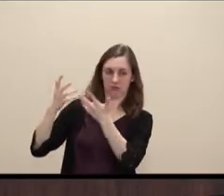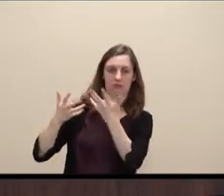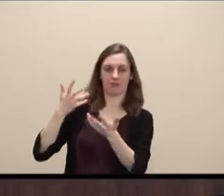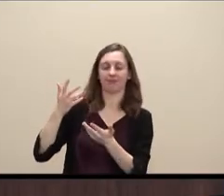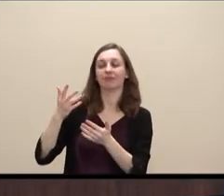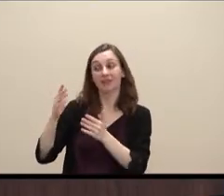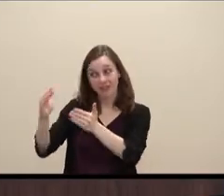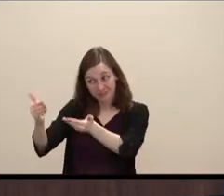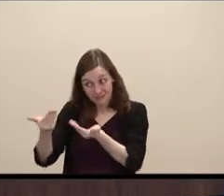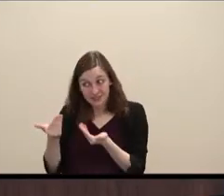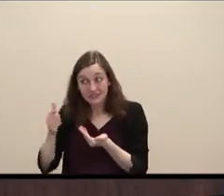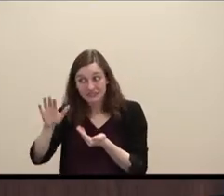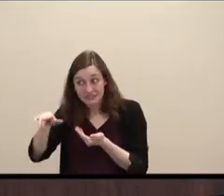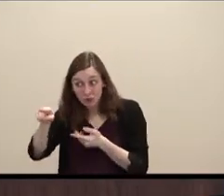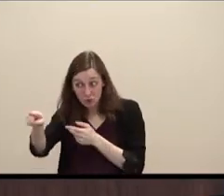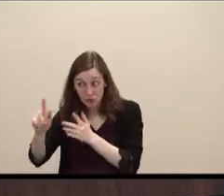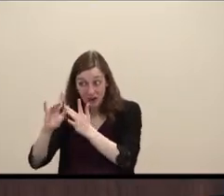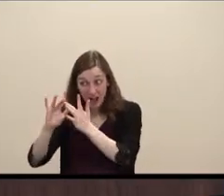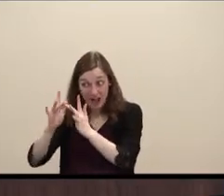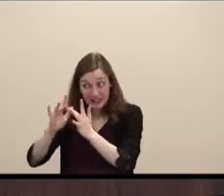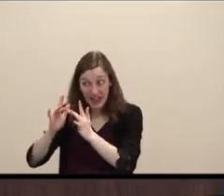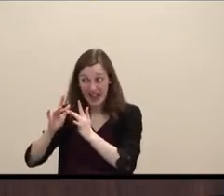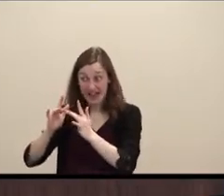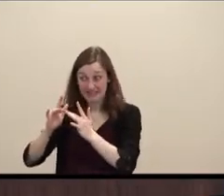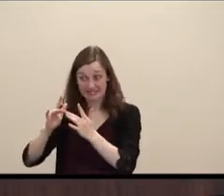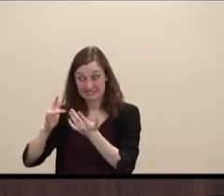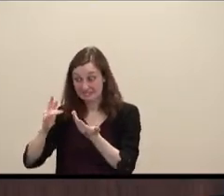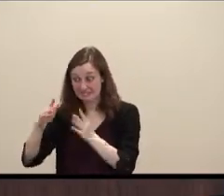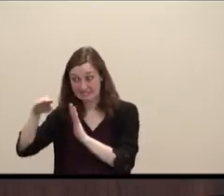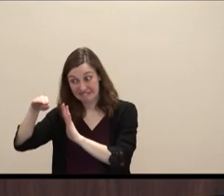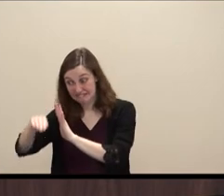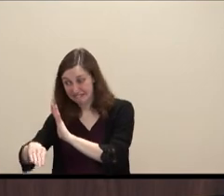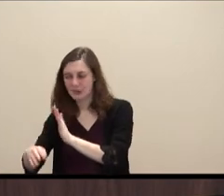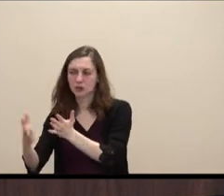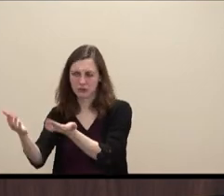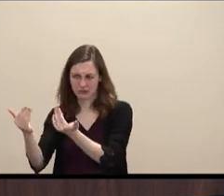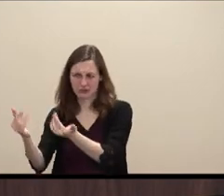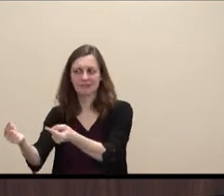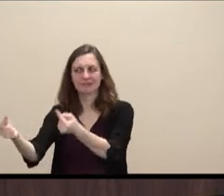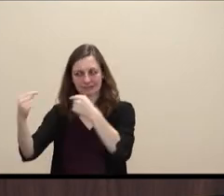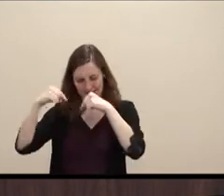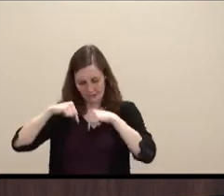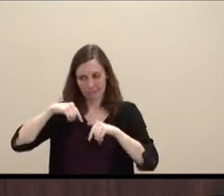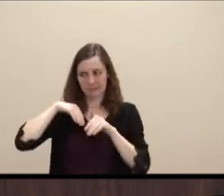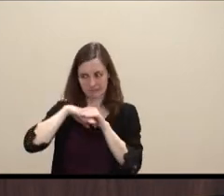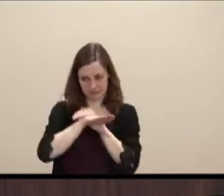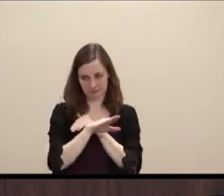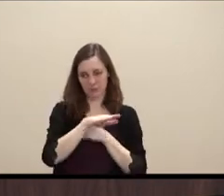said, come on home, back to in-person learning, you know, because we really need you back here.